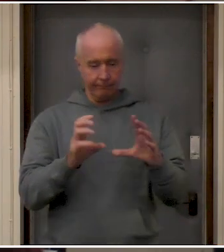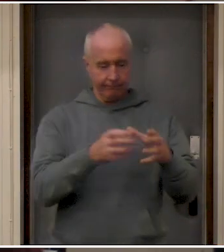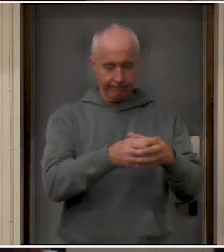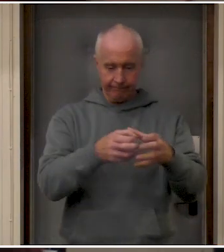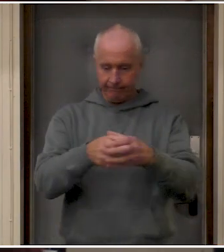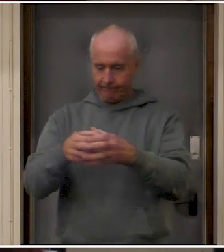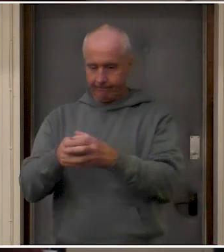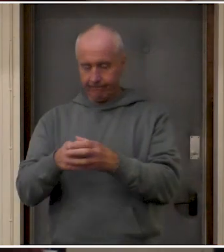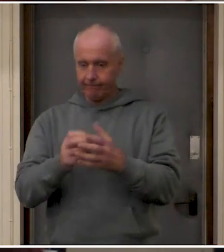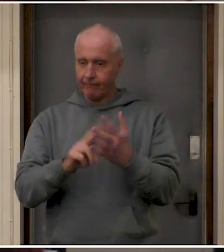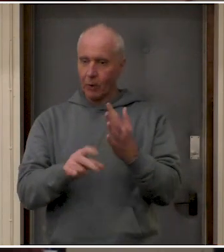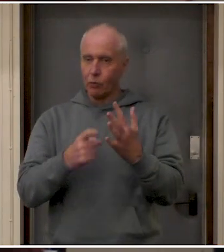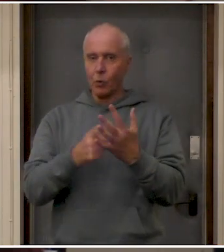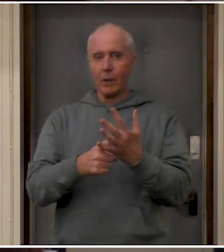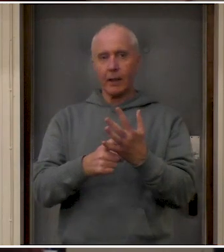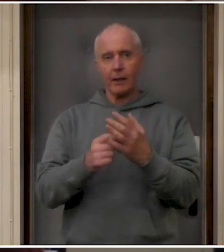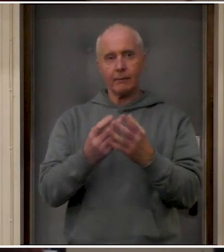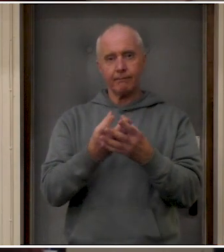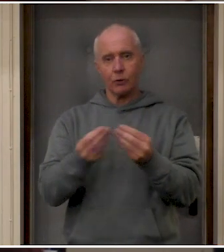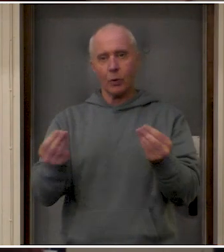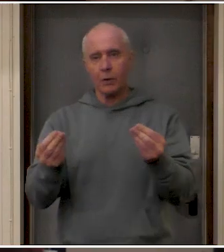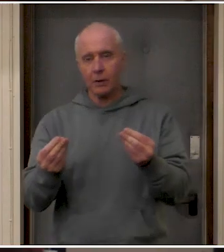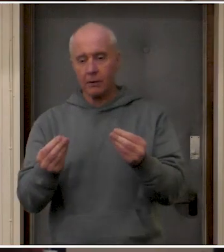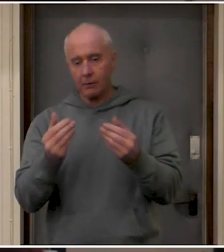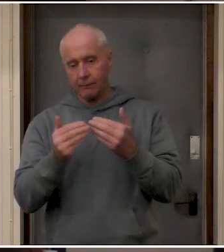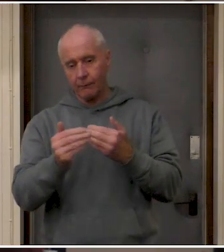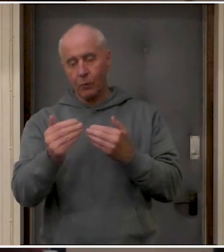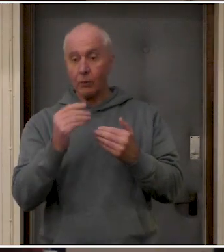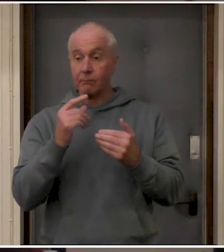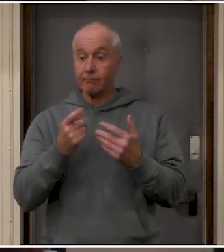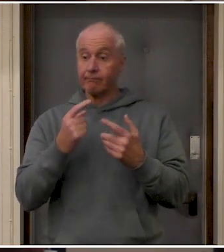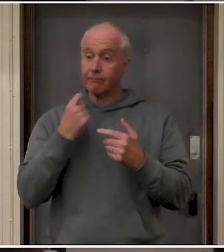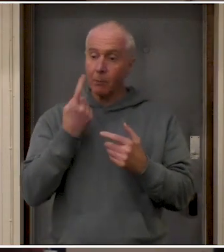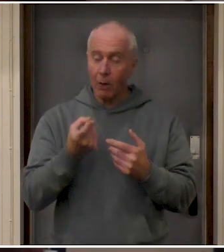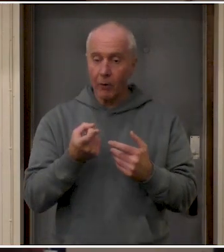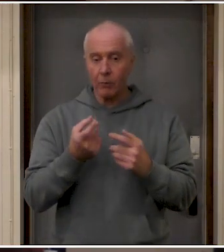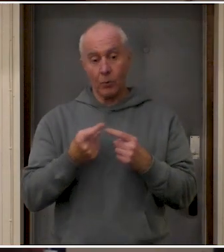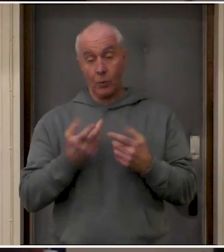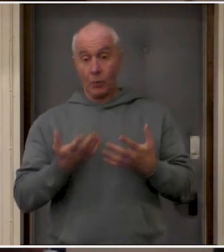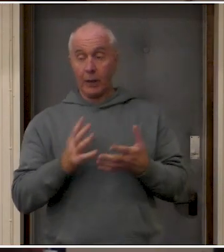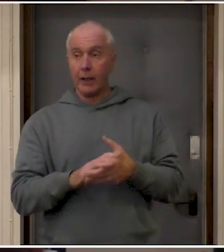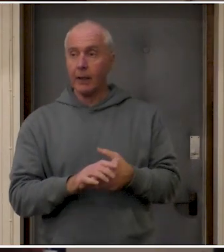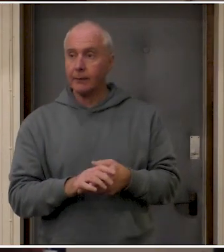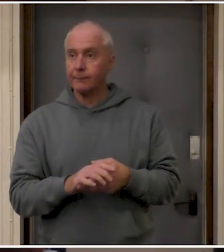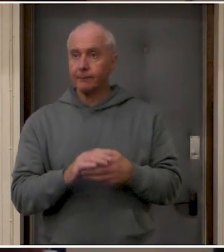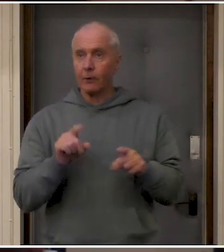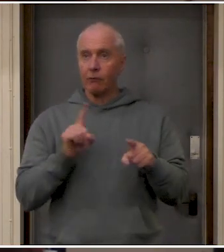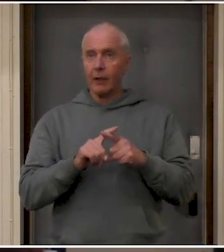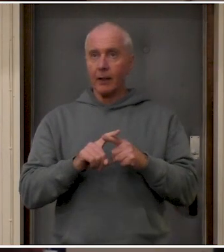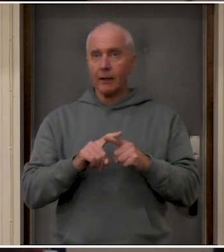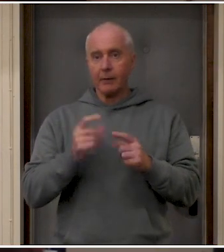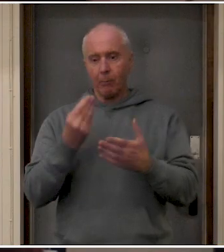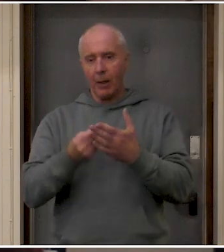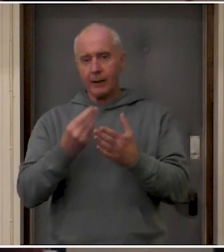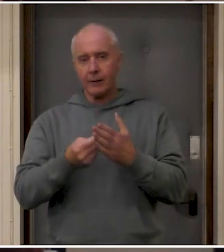the industrial energy ecosystems of tomorrow, I would argue possibly today, driving down the system cost and the